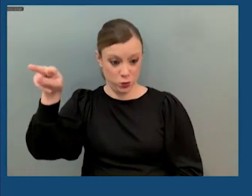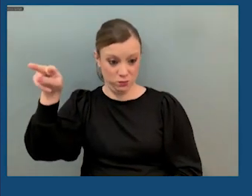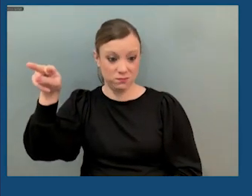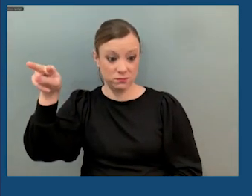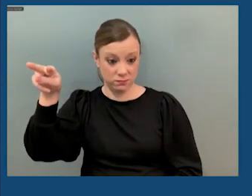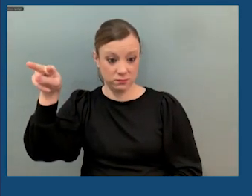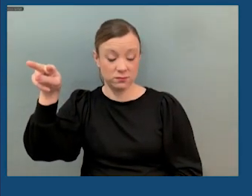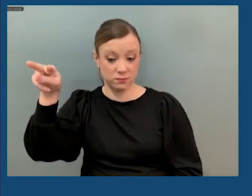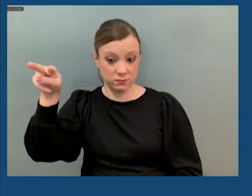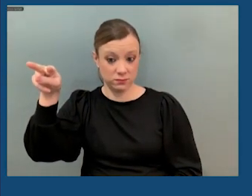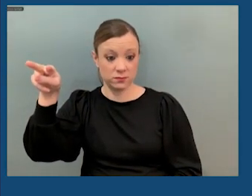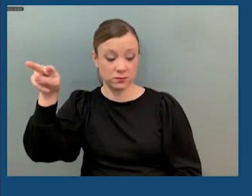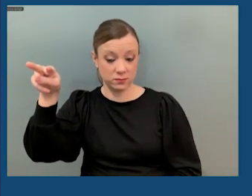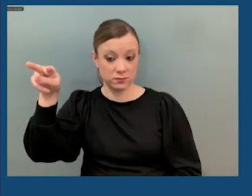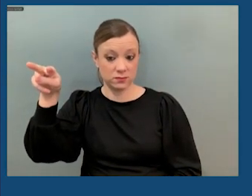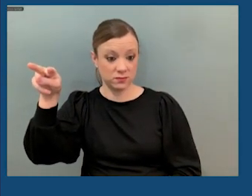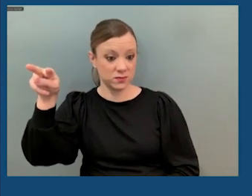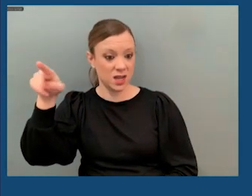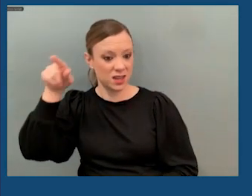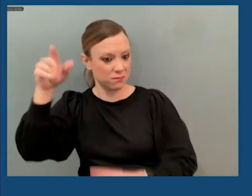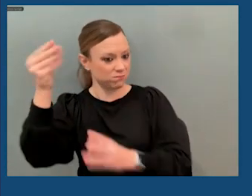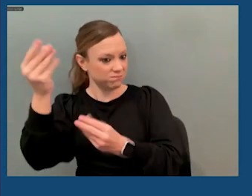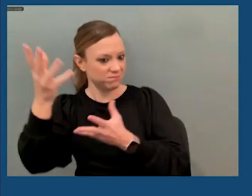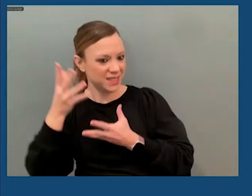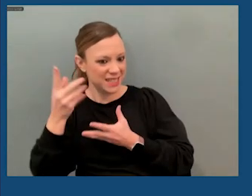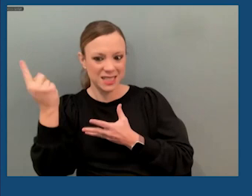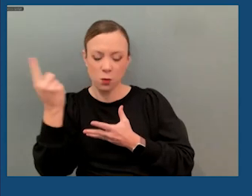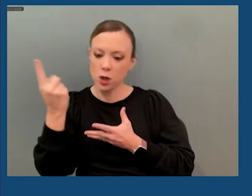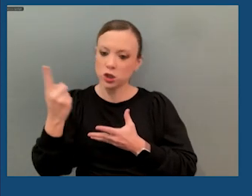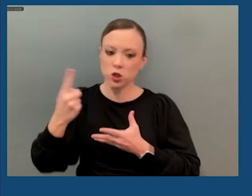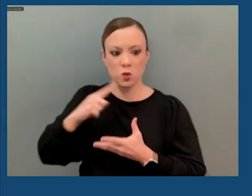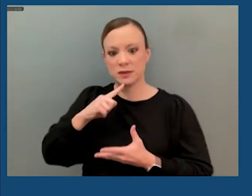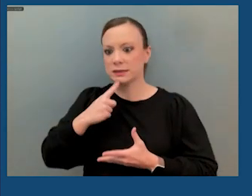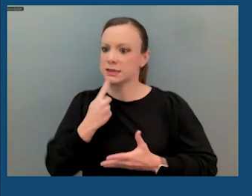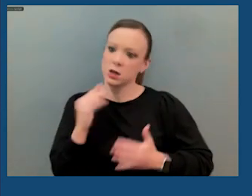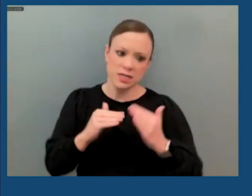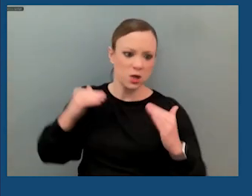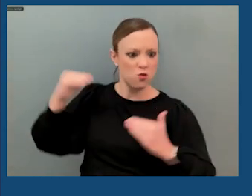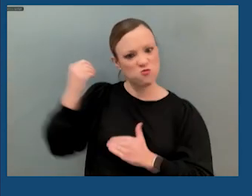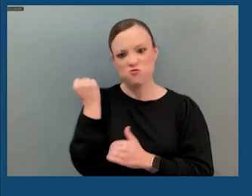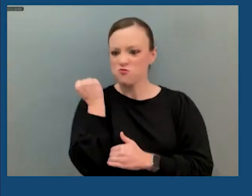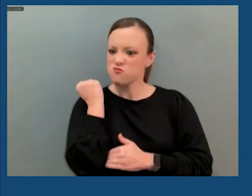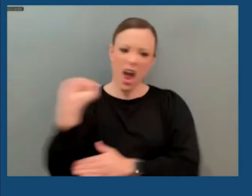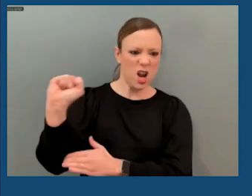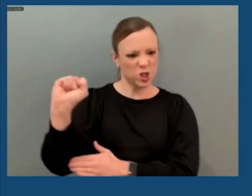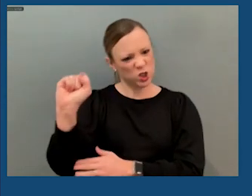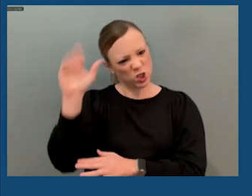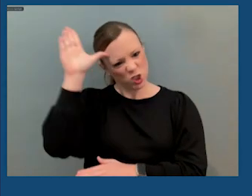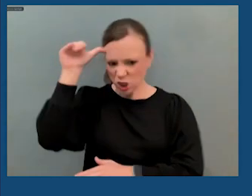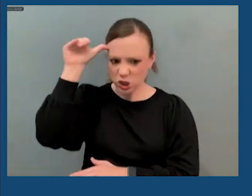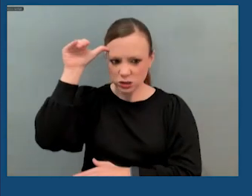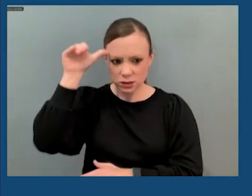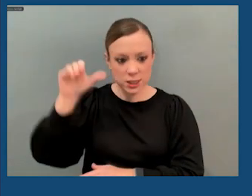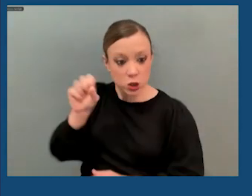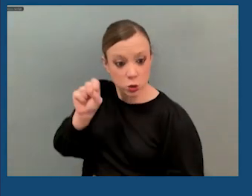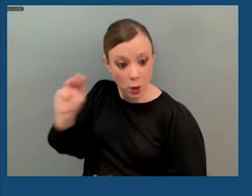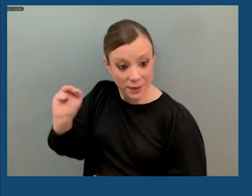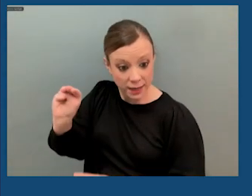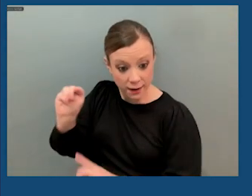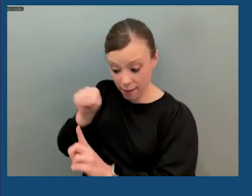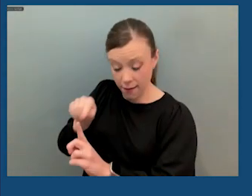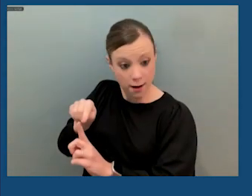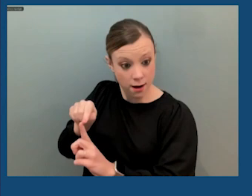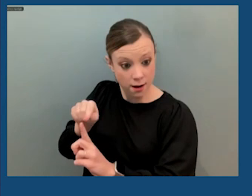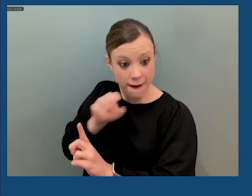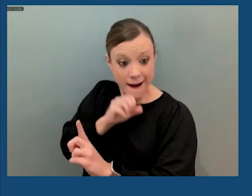When you get the message that there was someone so radicalized on social media, an 18-year-old who had nothing to do during 2